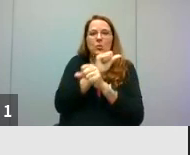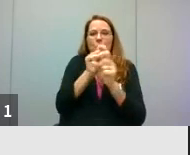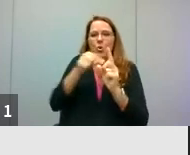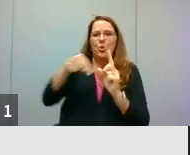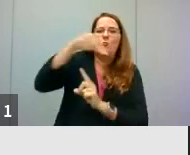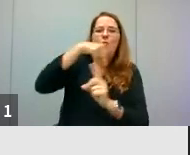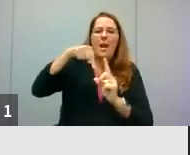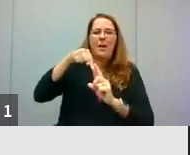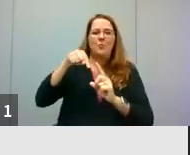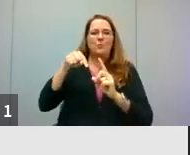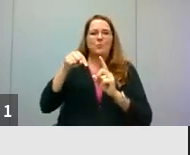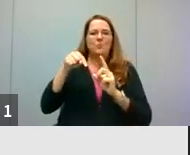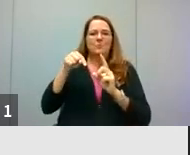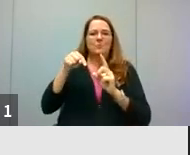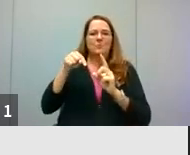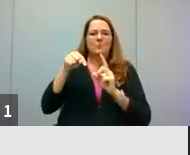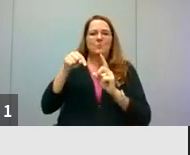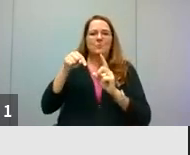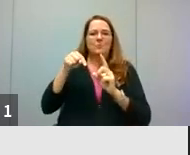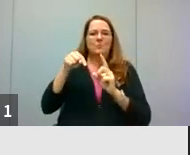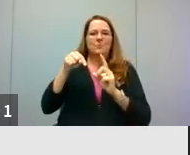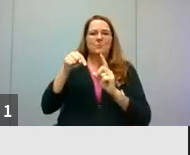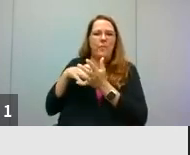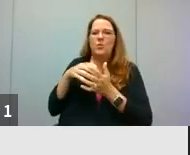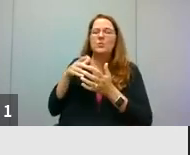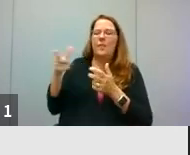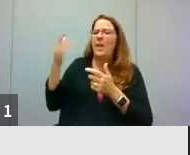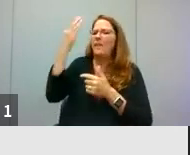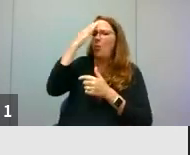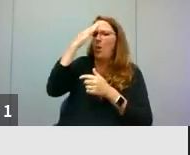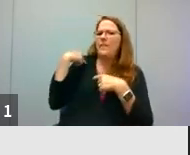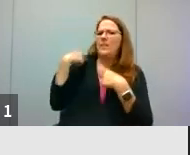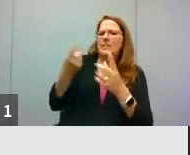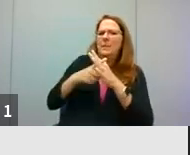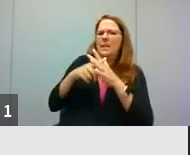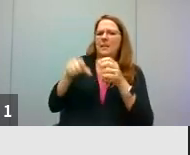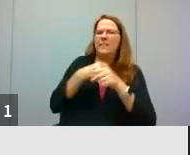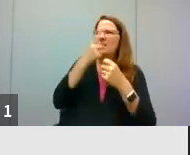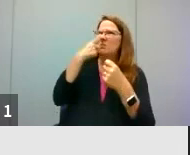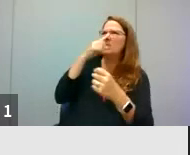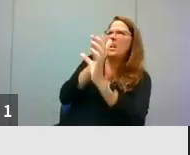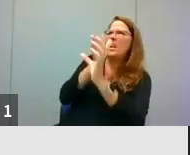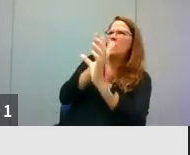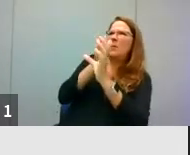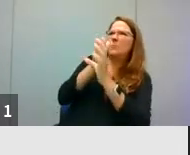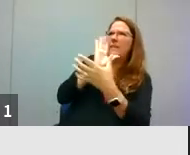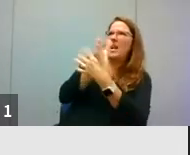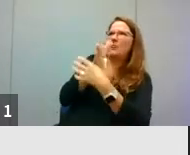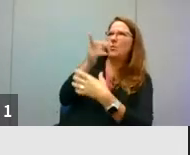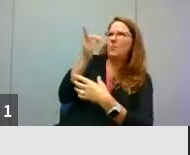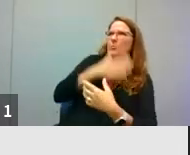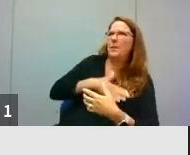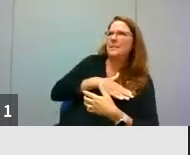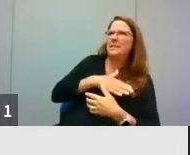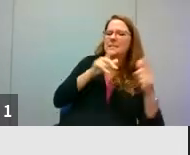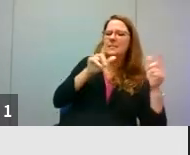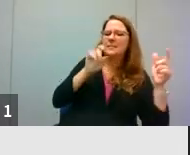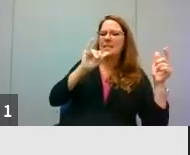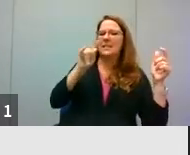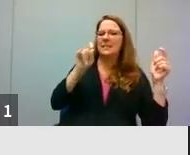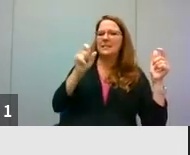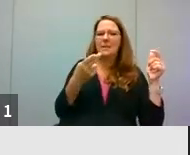They are aware of it since the beginning of the year. This is not how we traditionally do it. Oh, can I interrupt you, please? This is